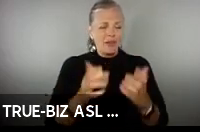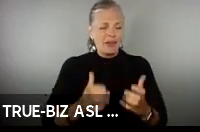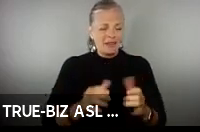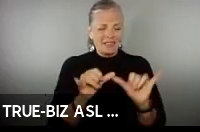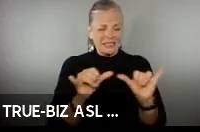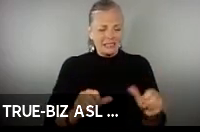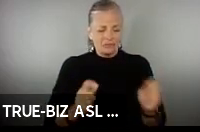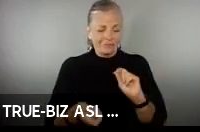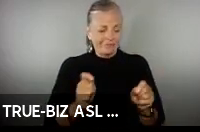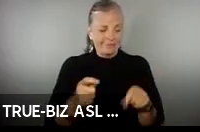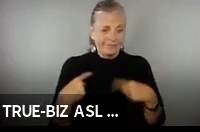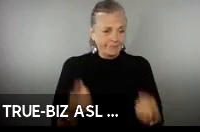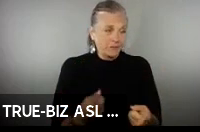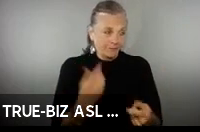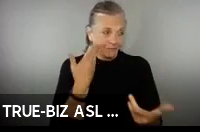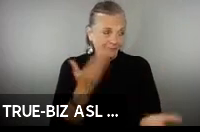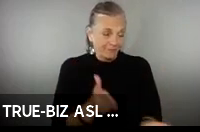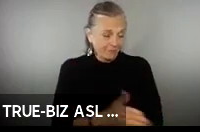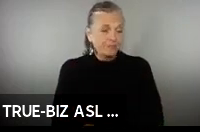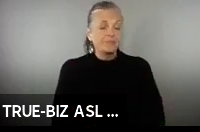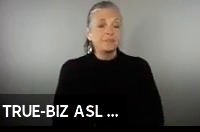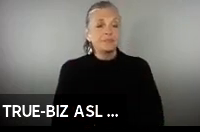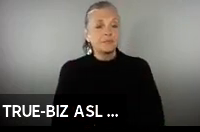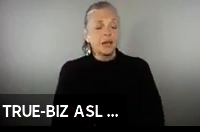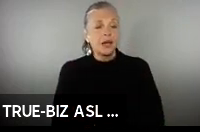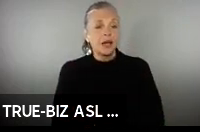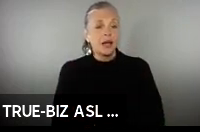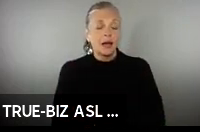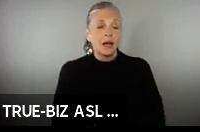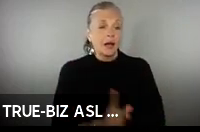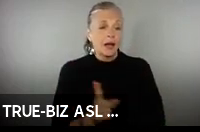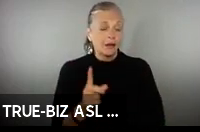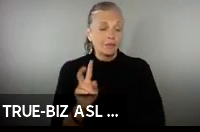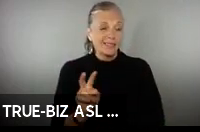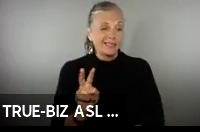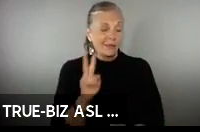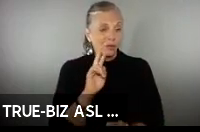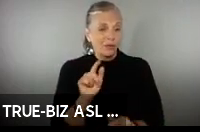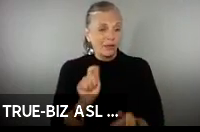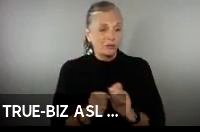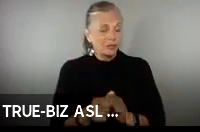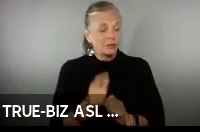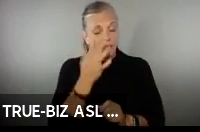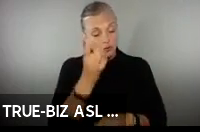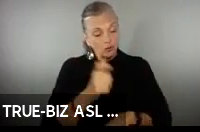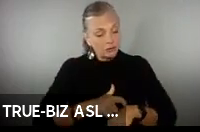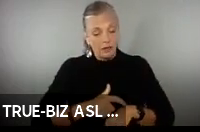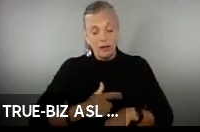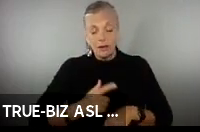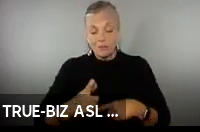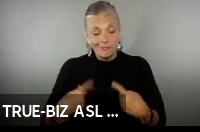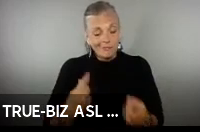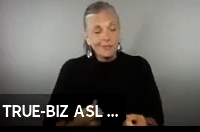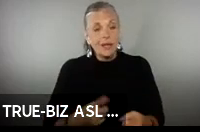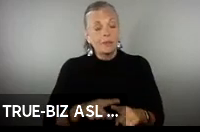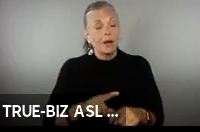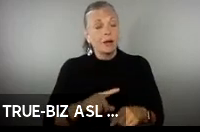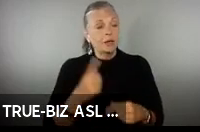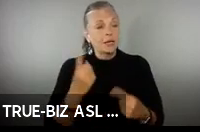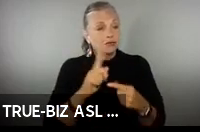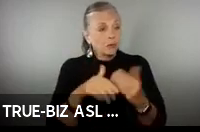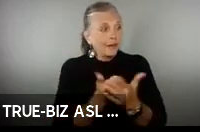nowadays. But, you blink and they change it. And it was an interesting time, but I'm just, you know, I'm all things considered, I